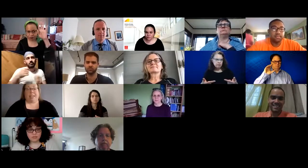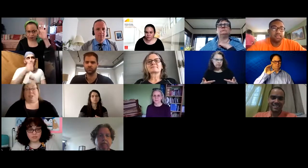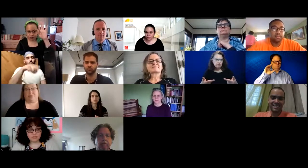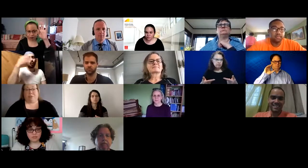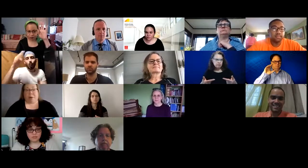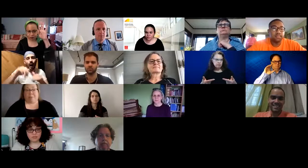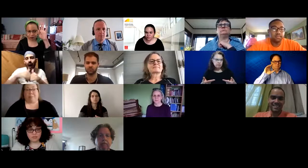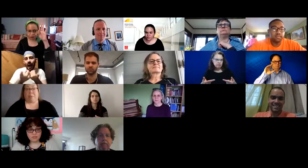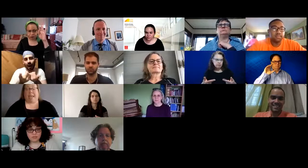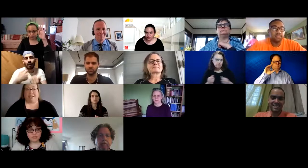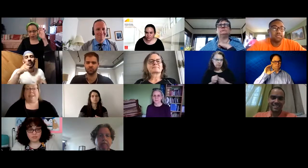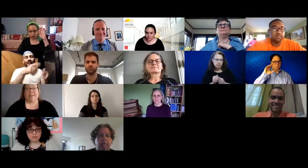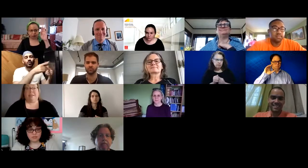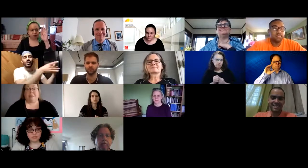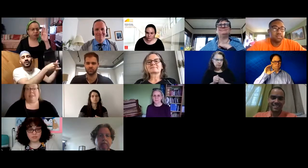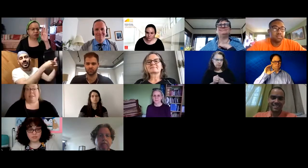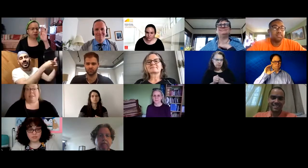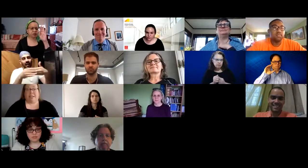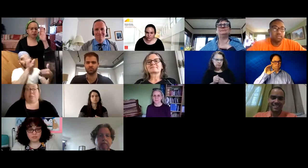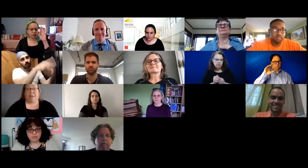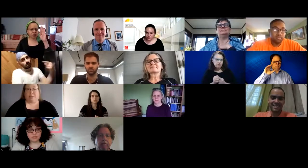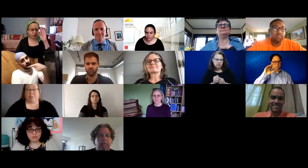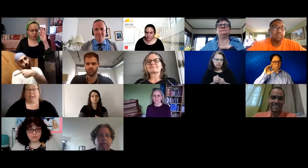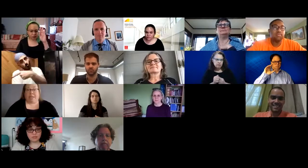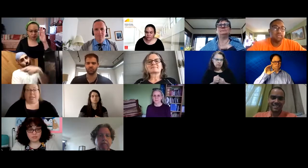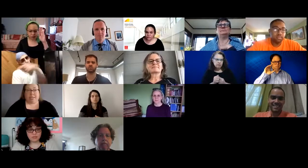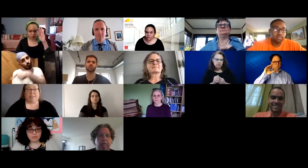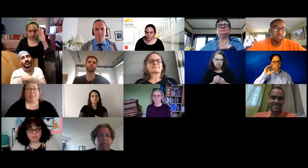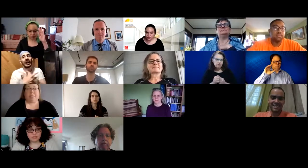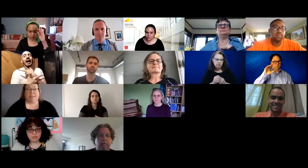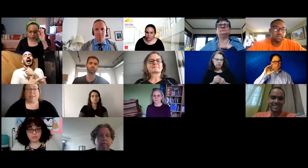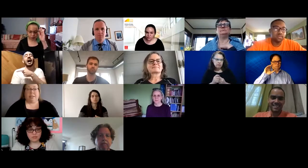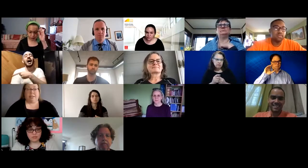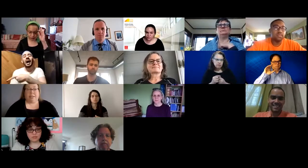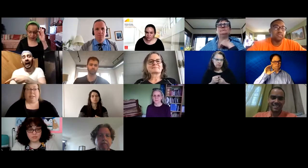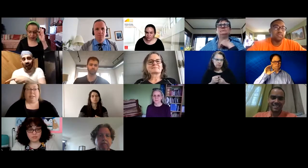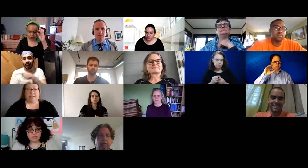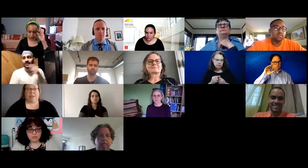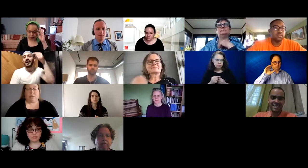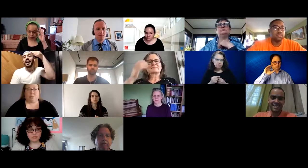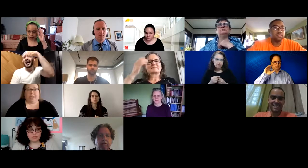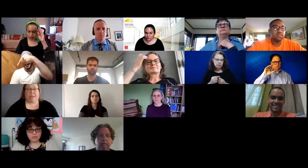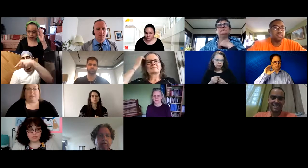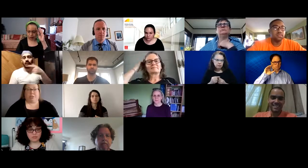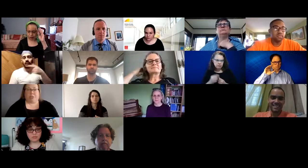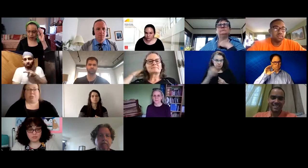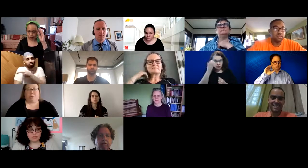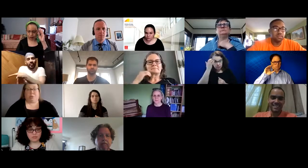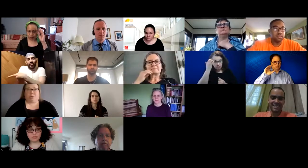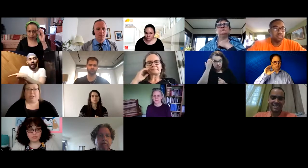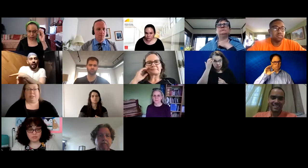We can't solve every problem, but we can, if we communicate needs, then we can